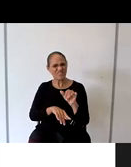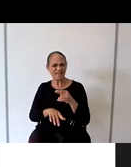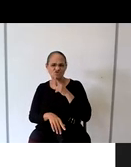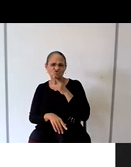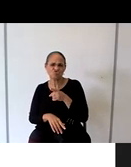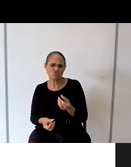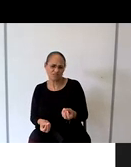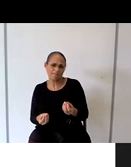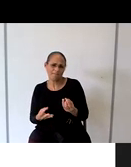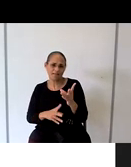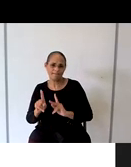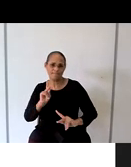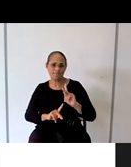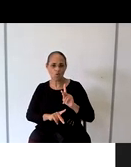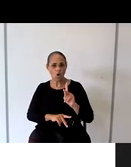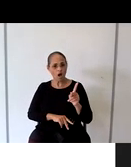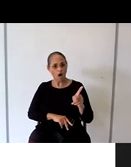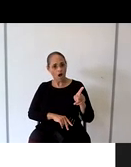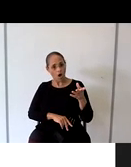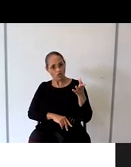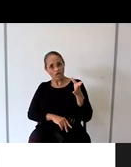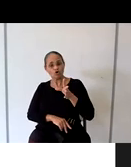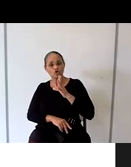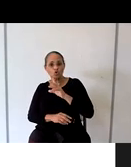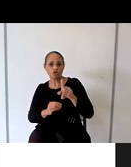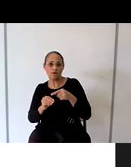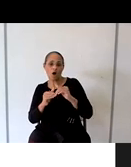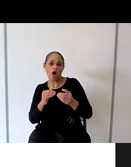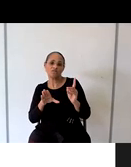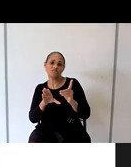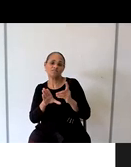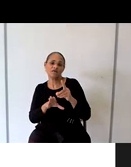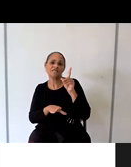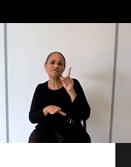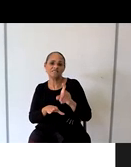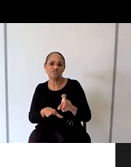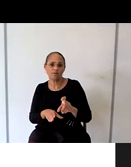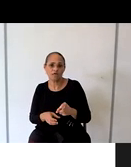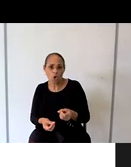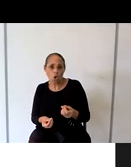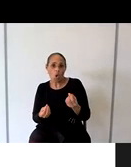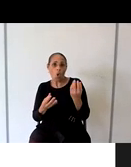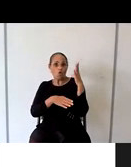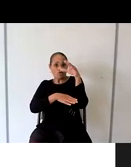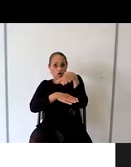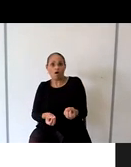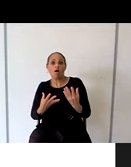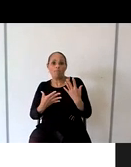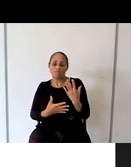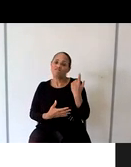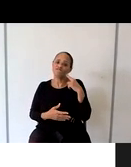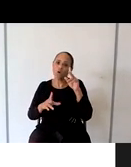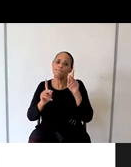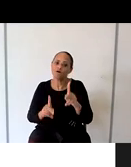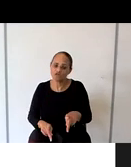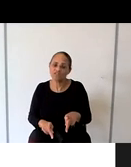many people out there that talk about how disability needs to be overcome in order for the person to be able